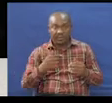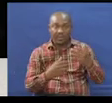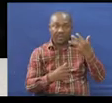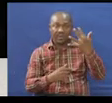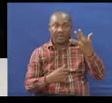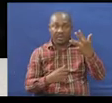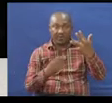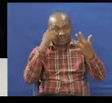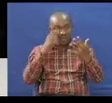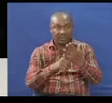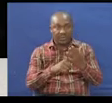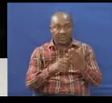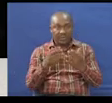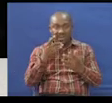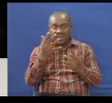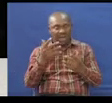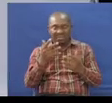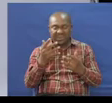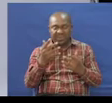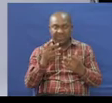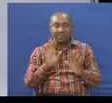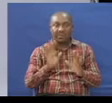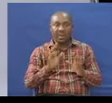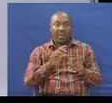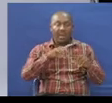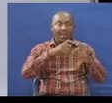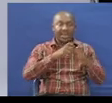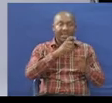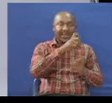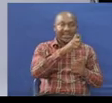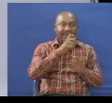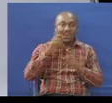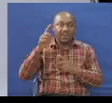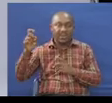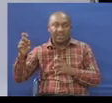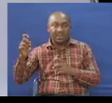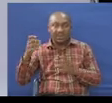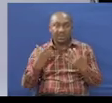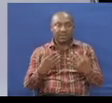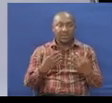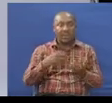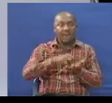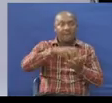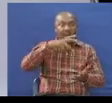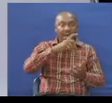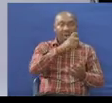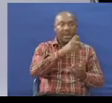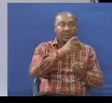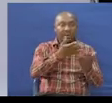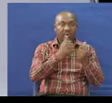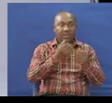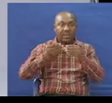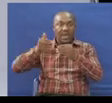this here, it's 5. So the numbers, there's nothing common. It's like 1. But x, so our common here will be